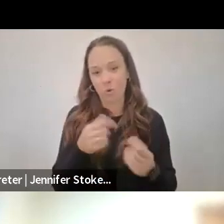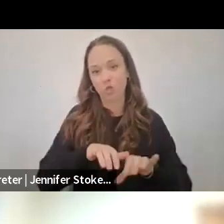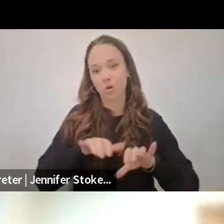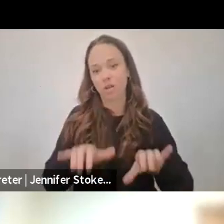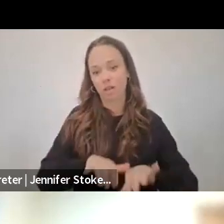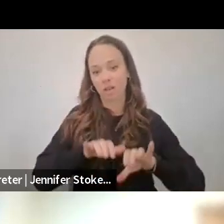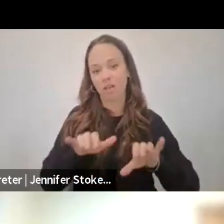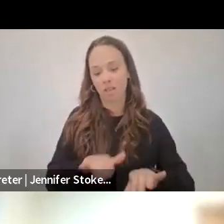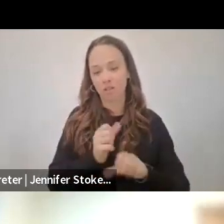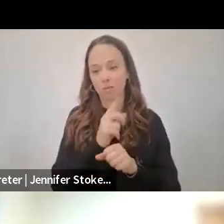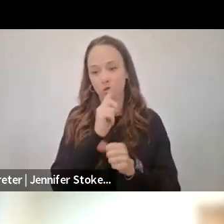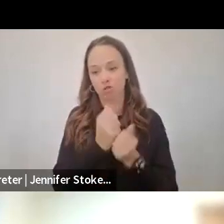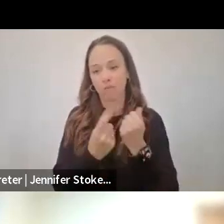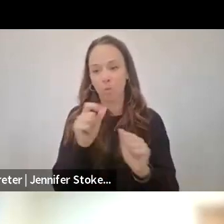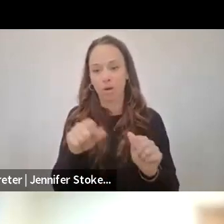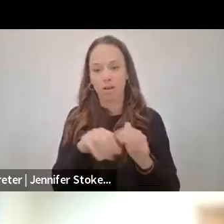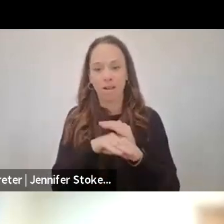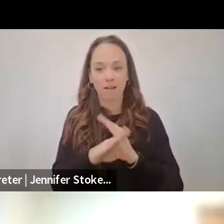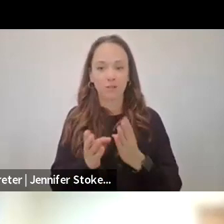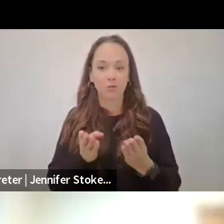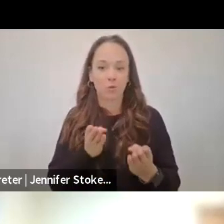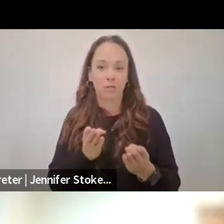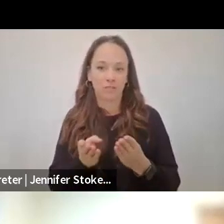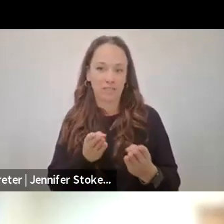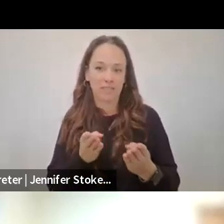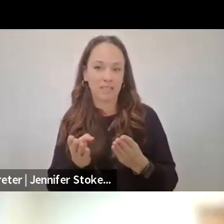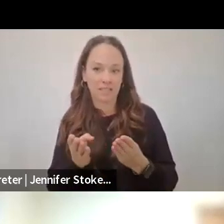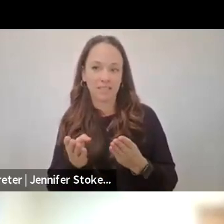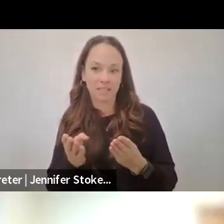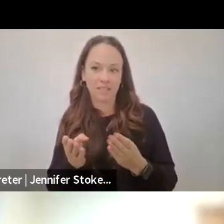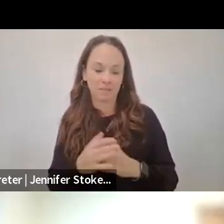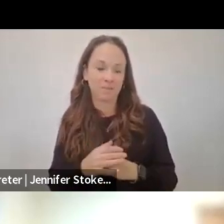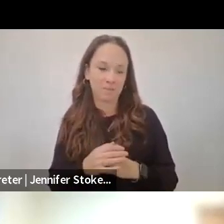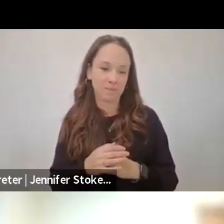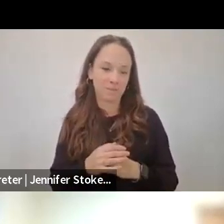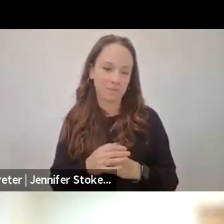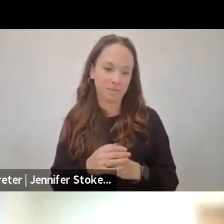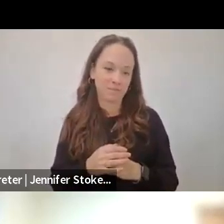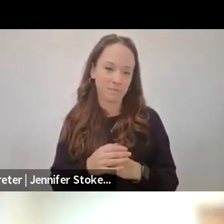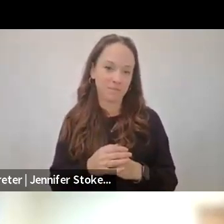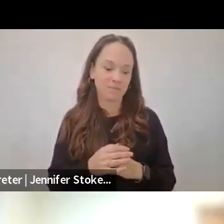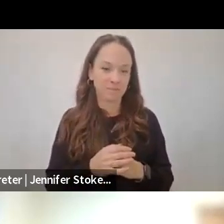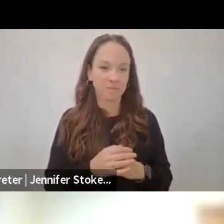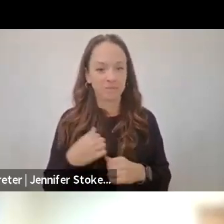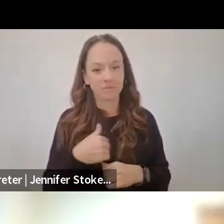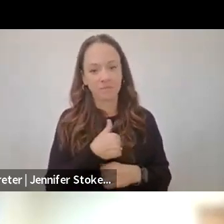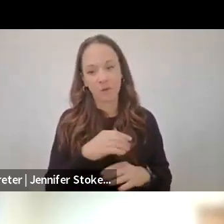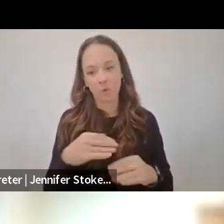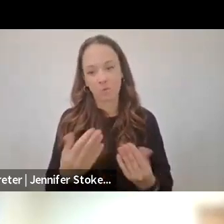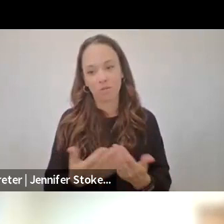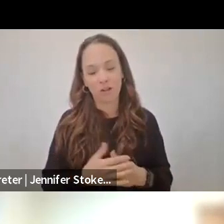everyone is able to access the services that we are able to provide through our